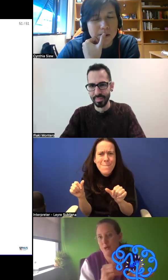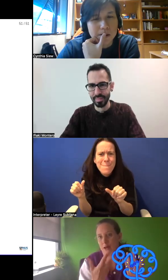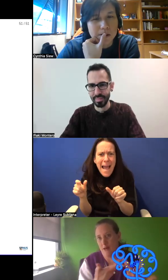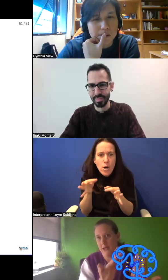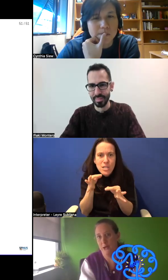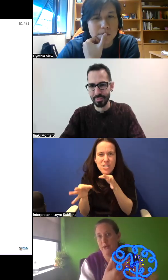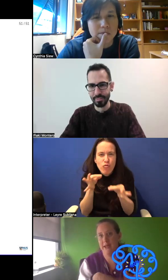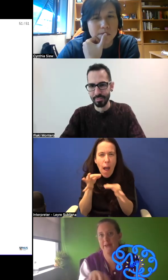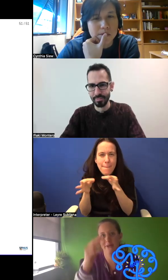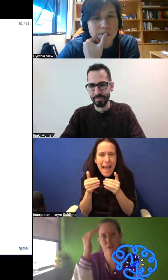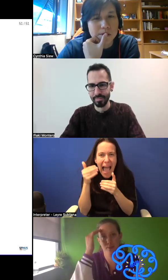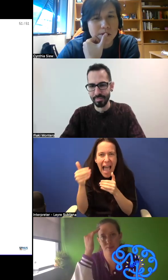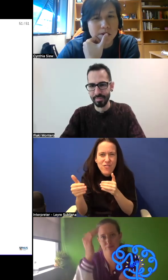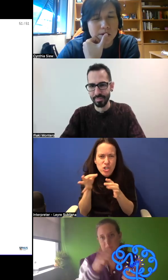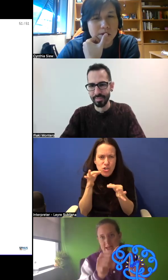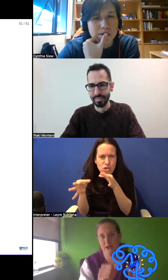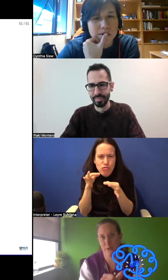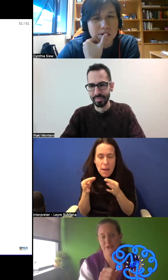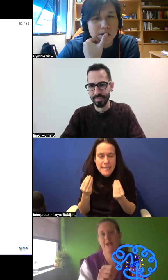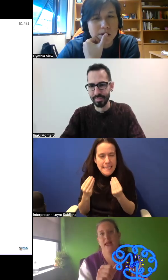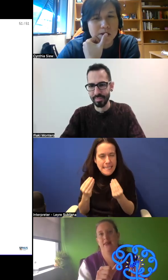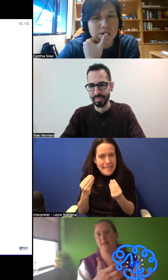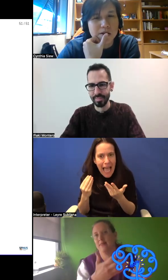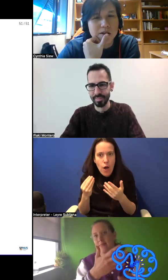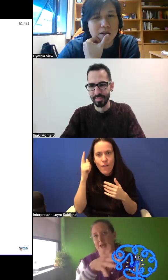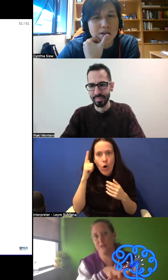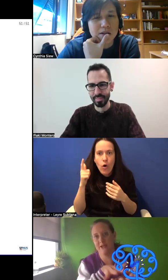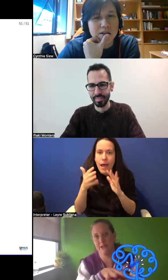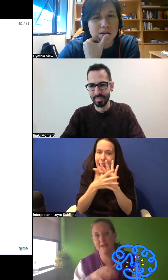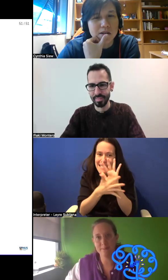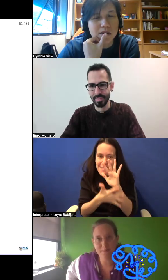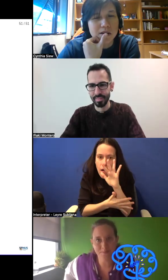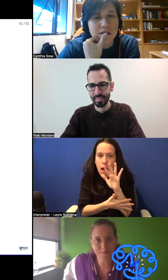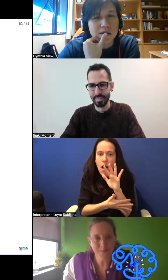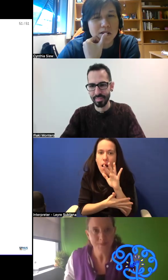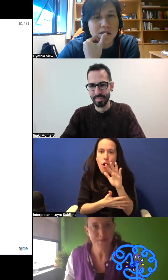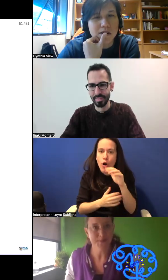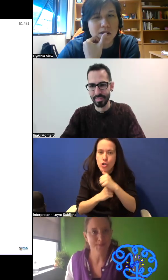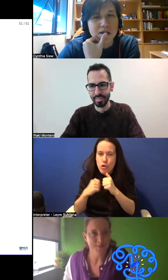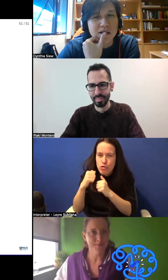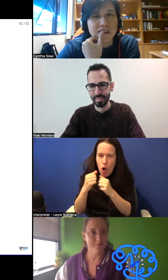describable like you did into lexicons and structures.